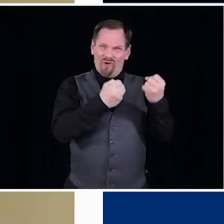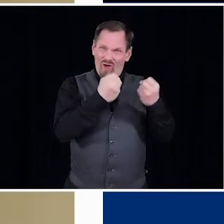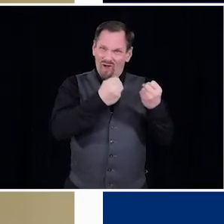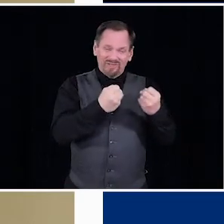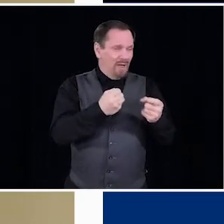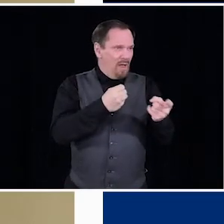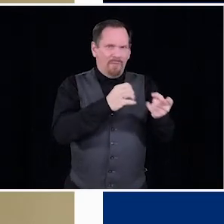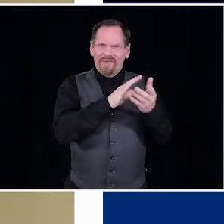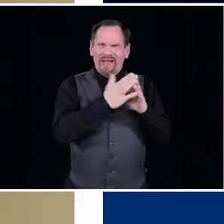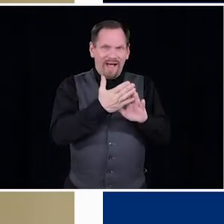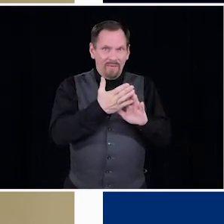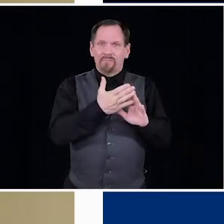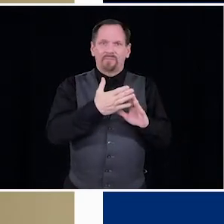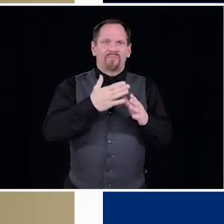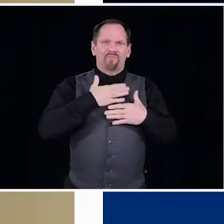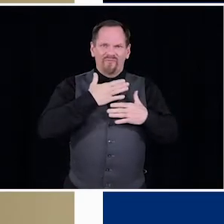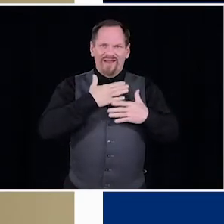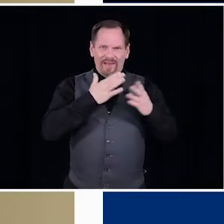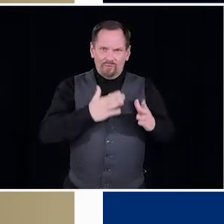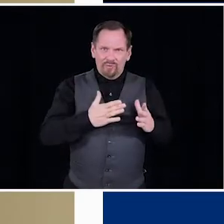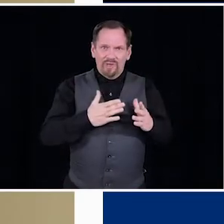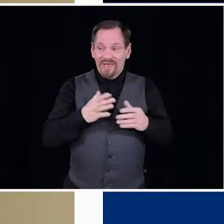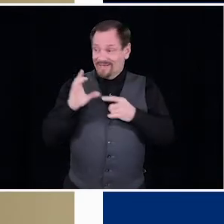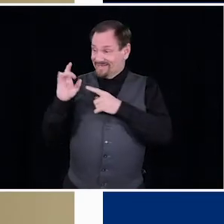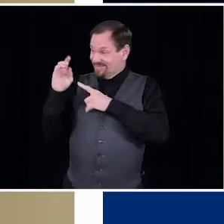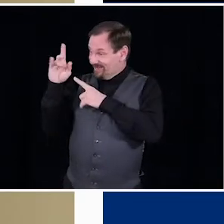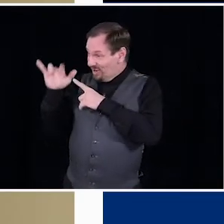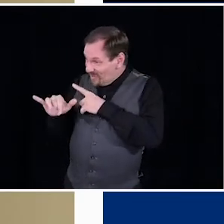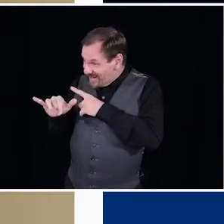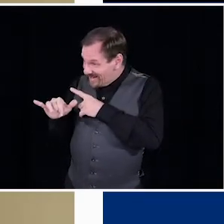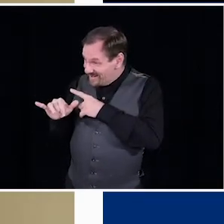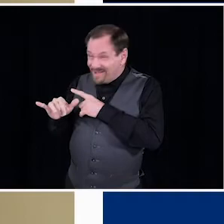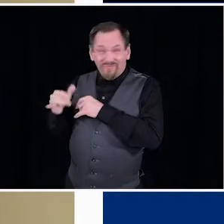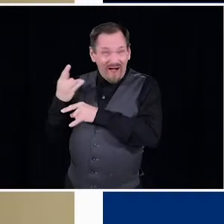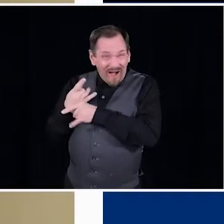plants and even distilleries are making hand sanitizer.